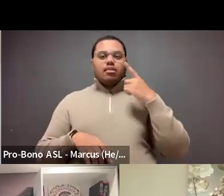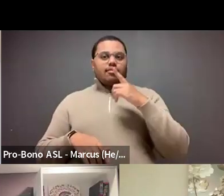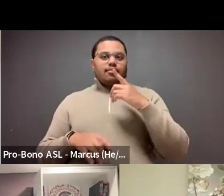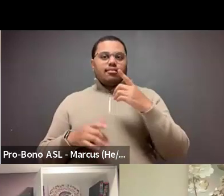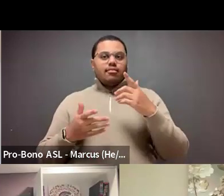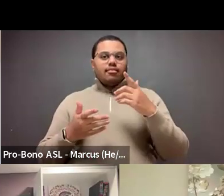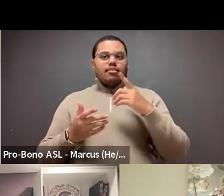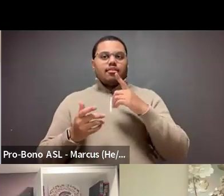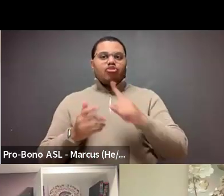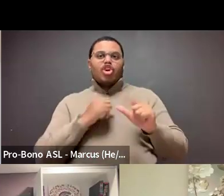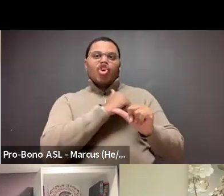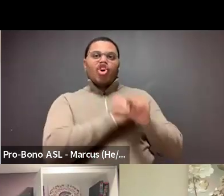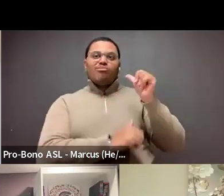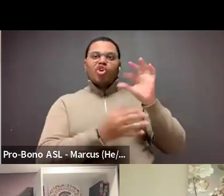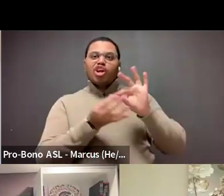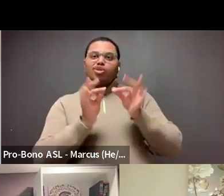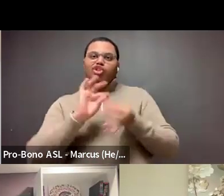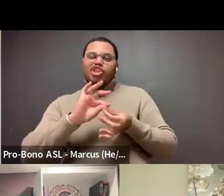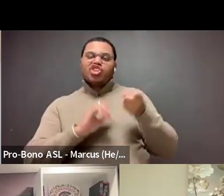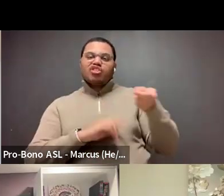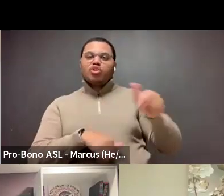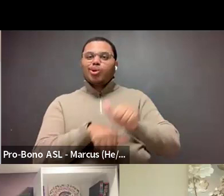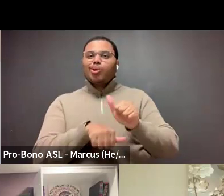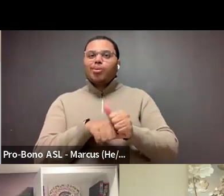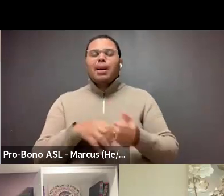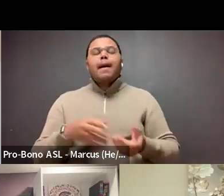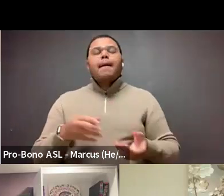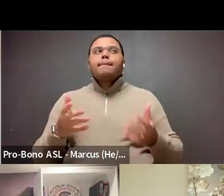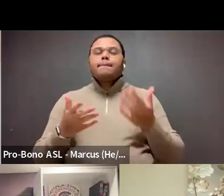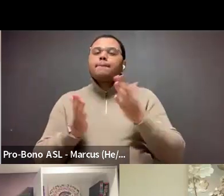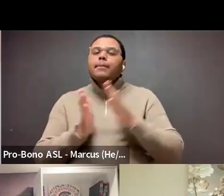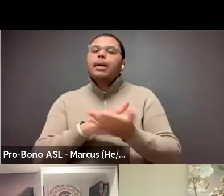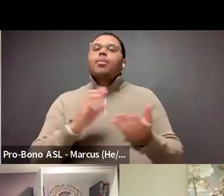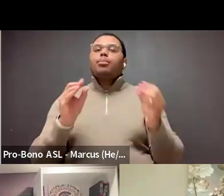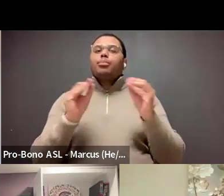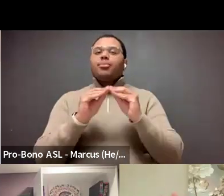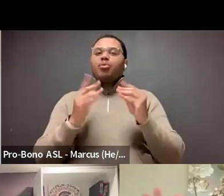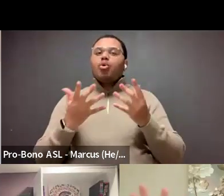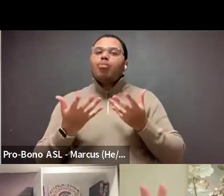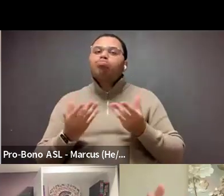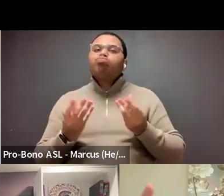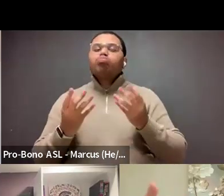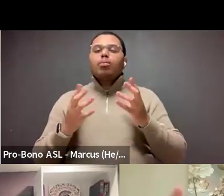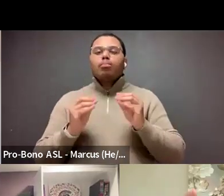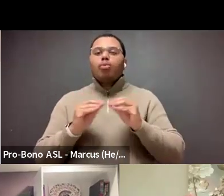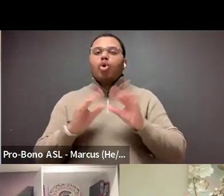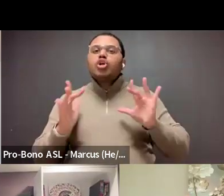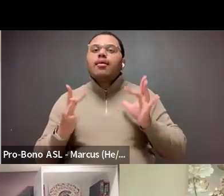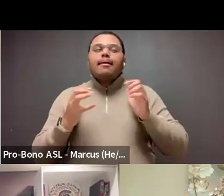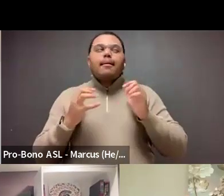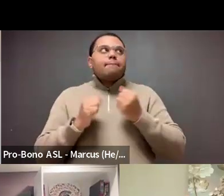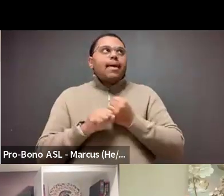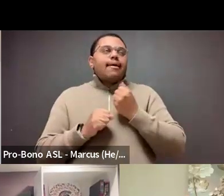it is a harmful interpretation of this work to become more delicate or more gentle, or try to just like make everything